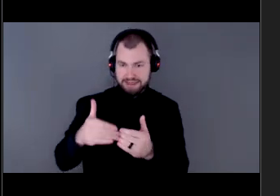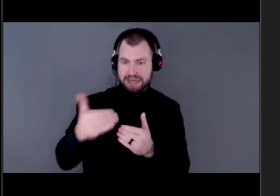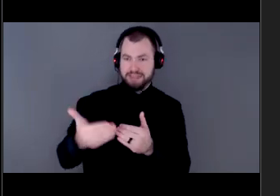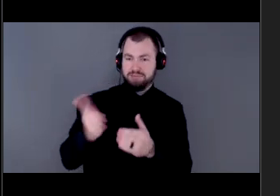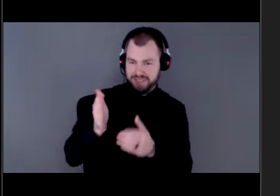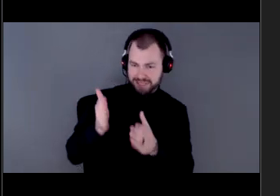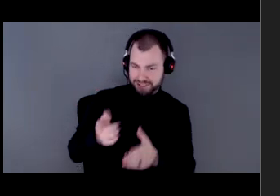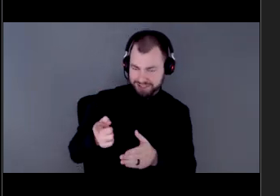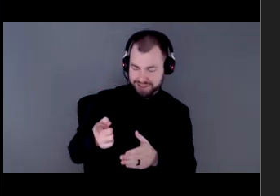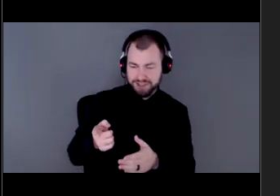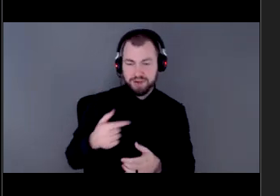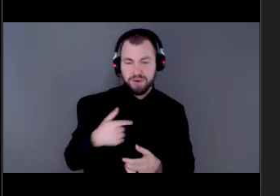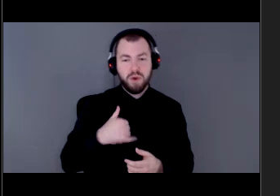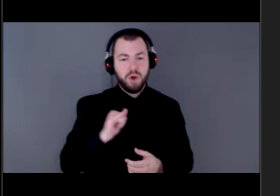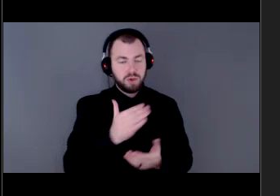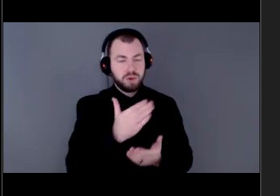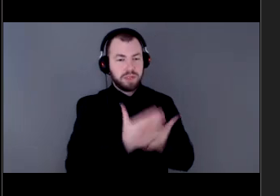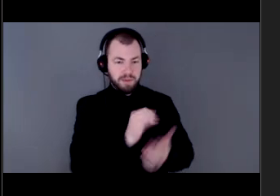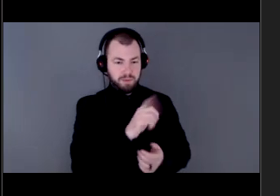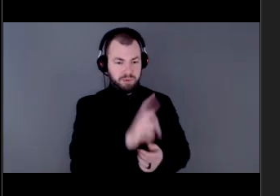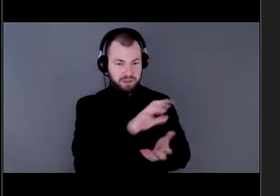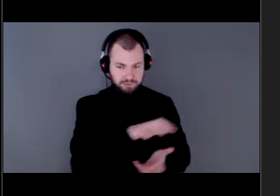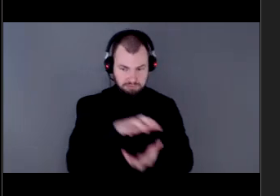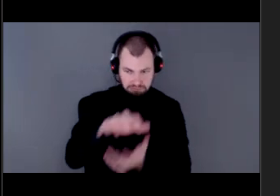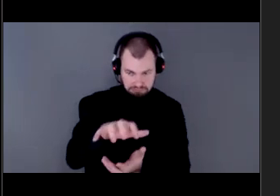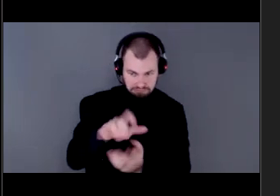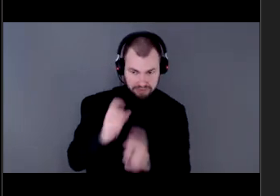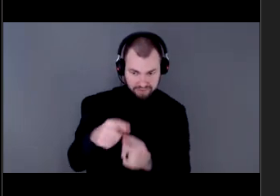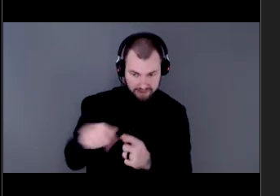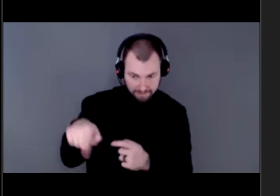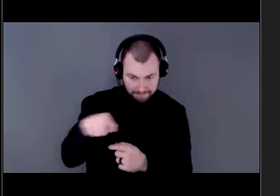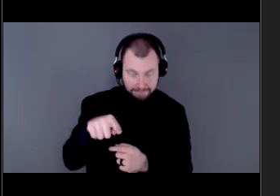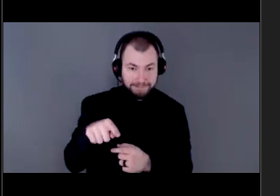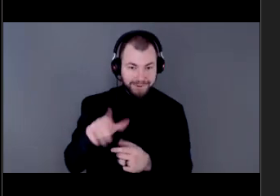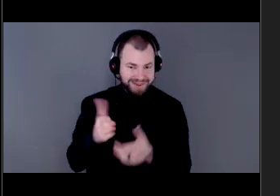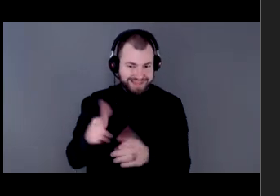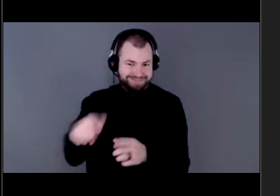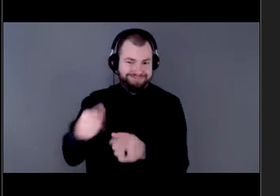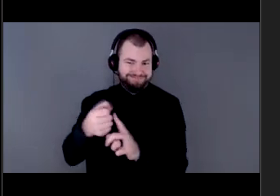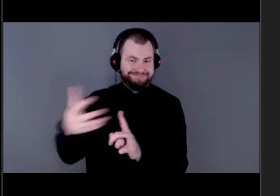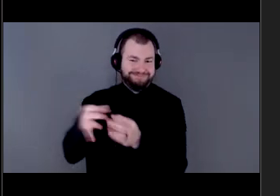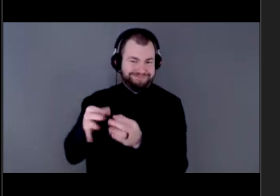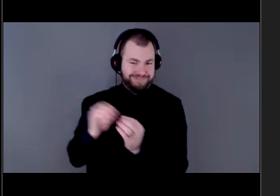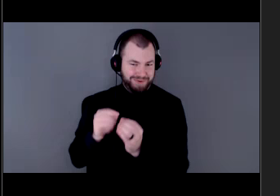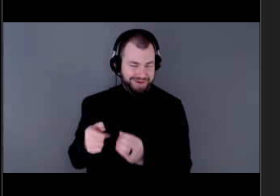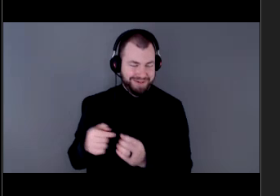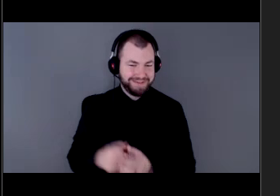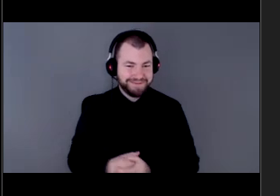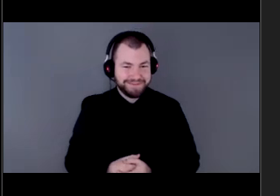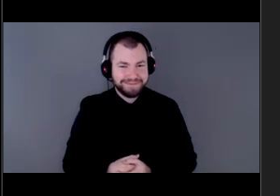we also give some of our marine debris to, and I'll let them talk about that.